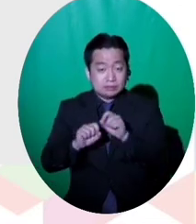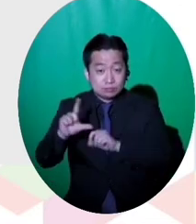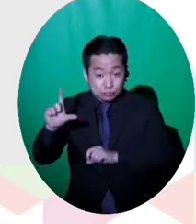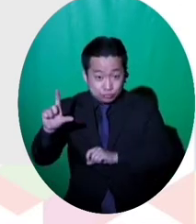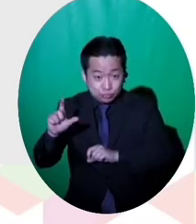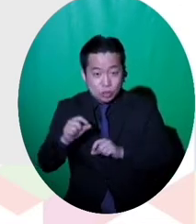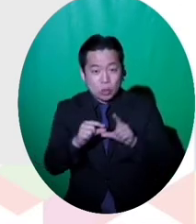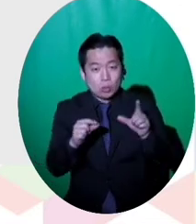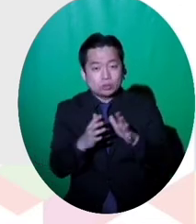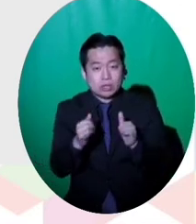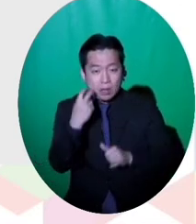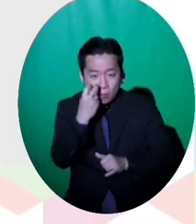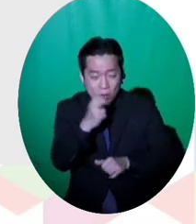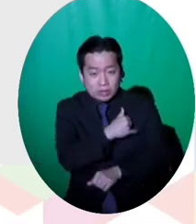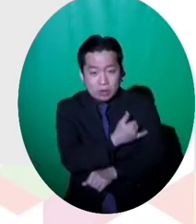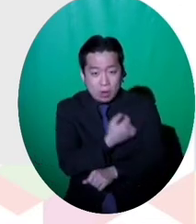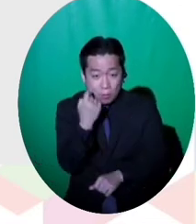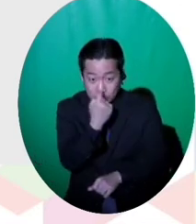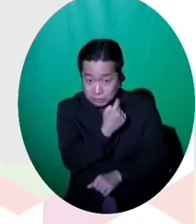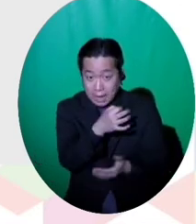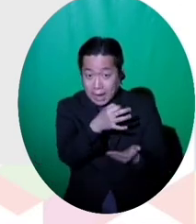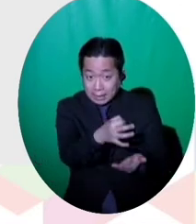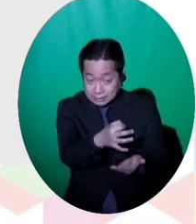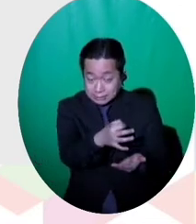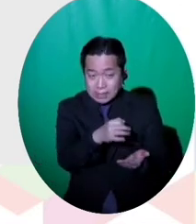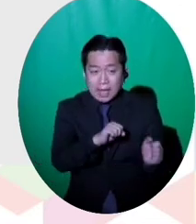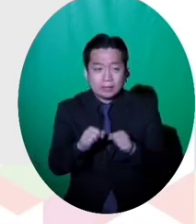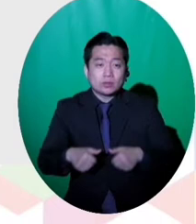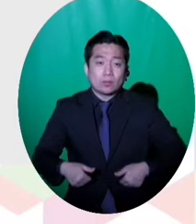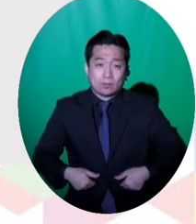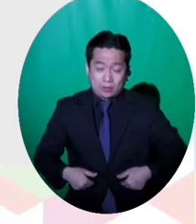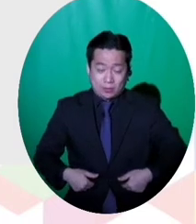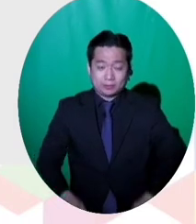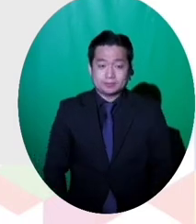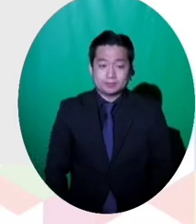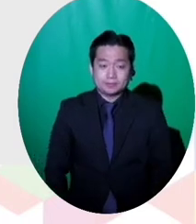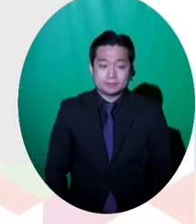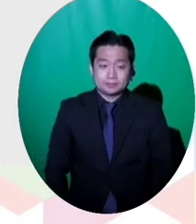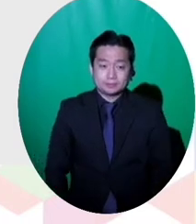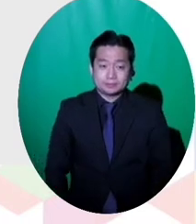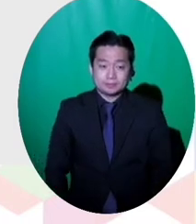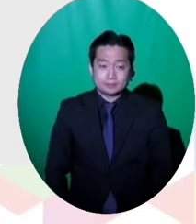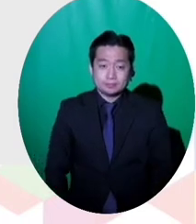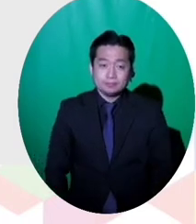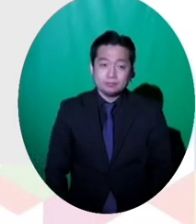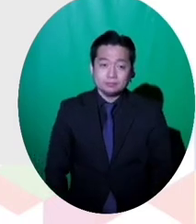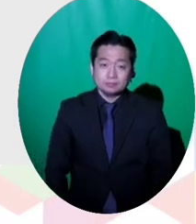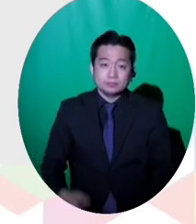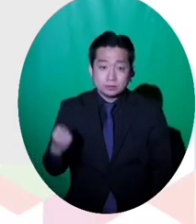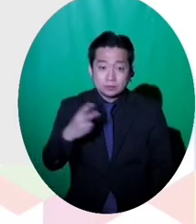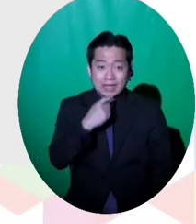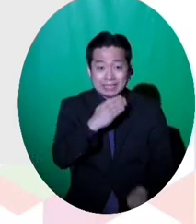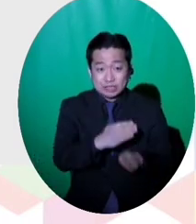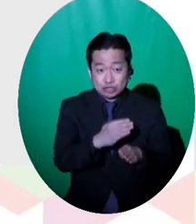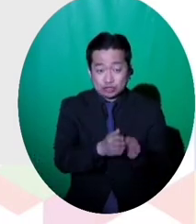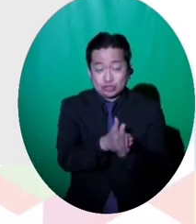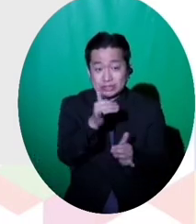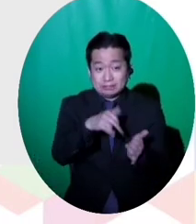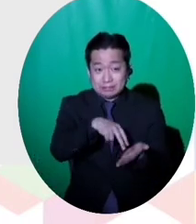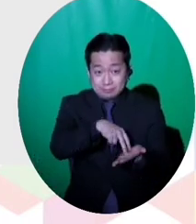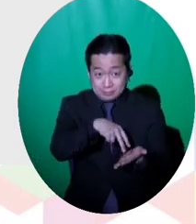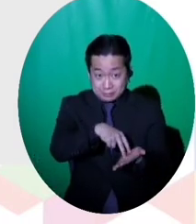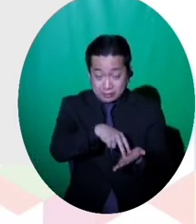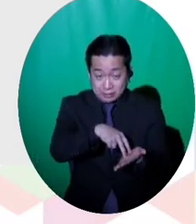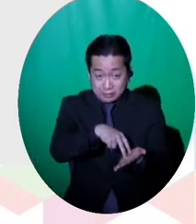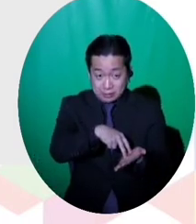rights. But they also need to recognize that in order to be a democratic citizen, you need to have the character of